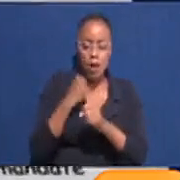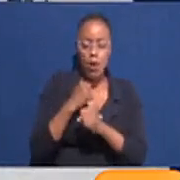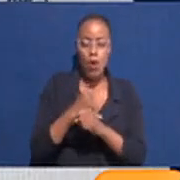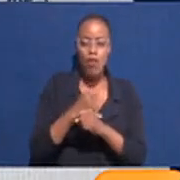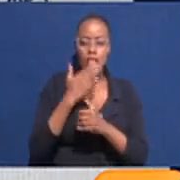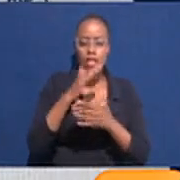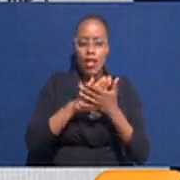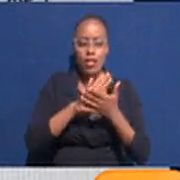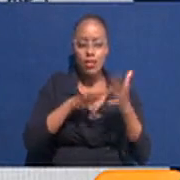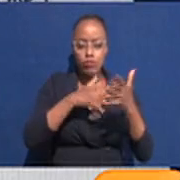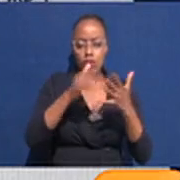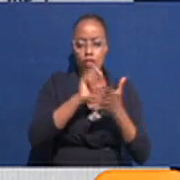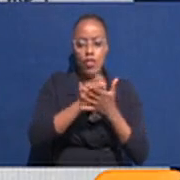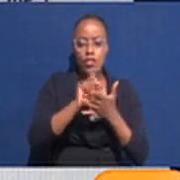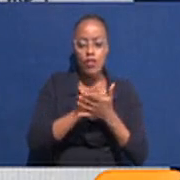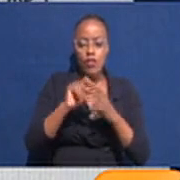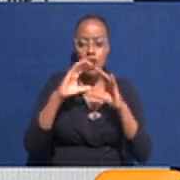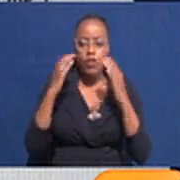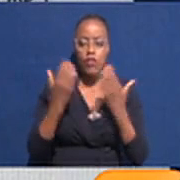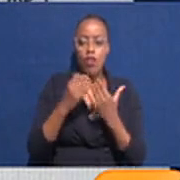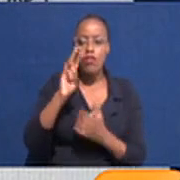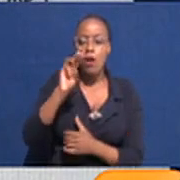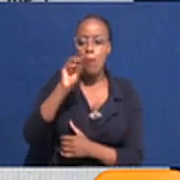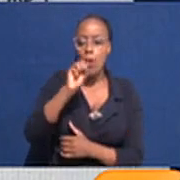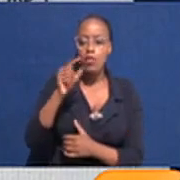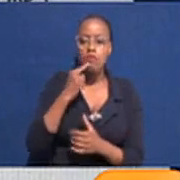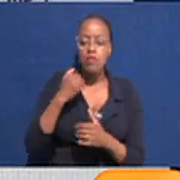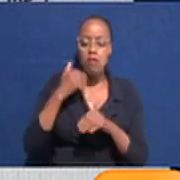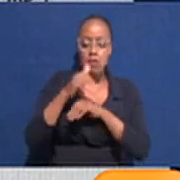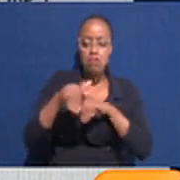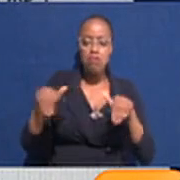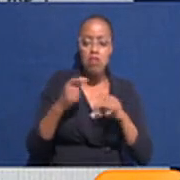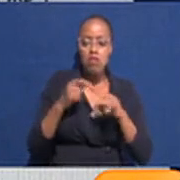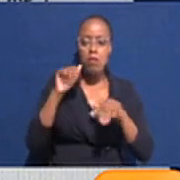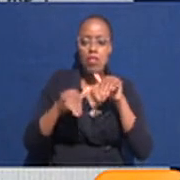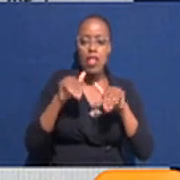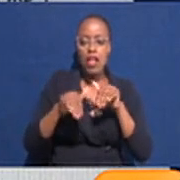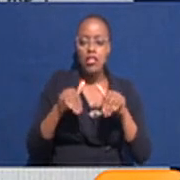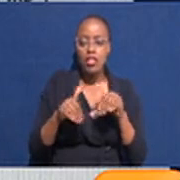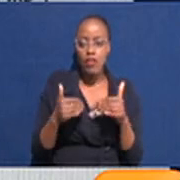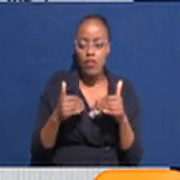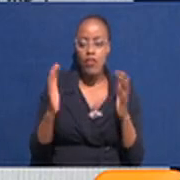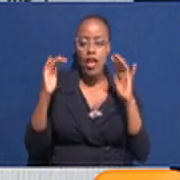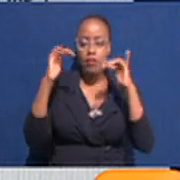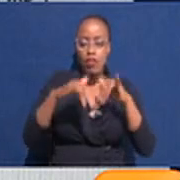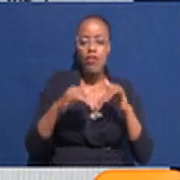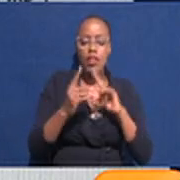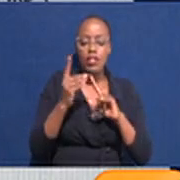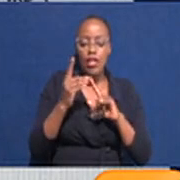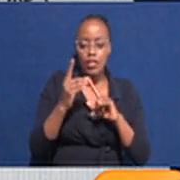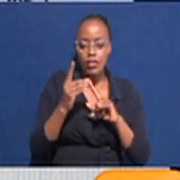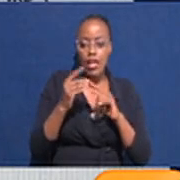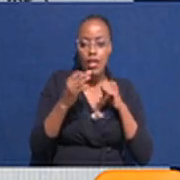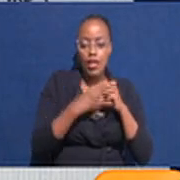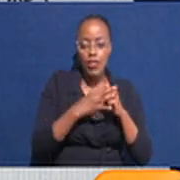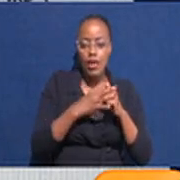a letter to the Secretary of World Aquatics, Moses Mwase, she has distanced herself from the elective extraordinary assembly of July 8th,